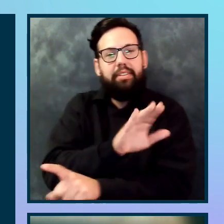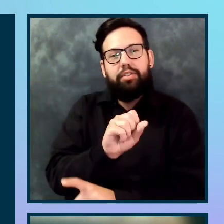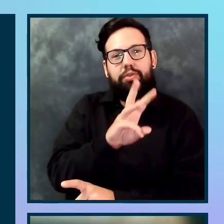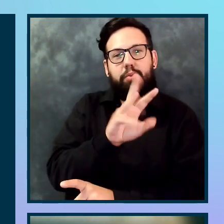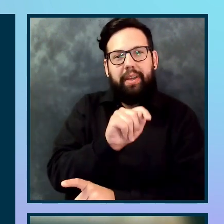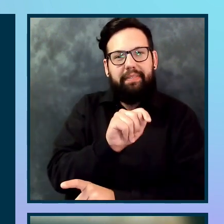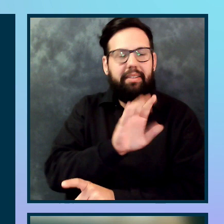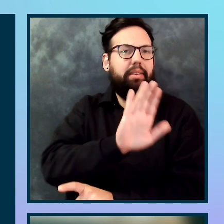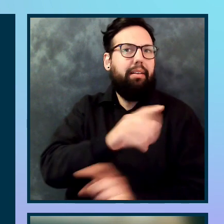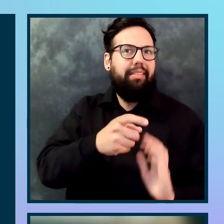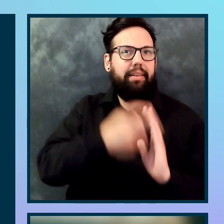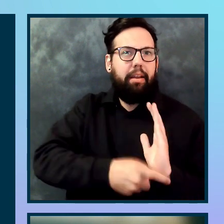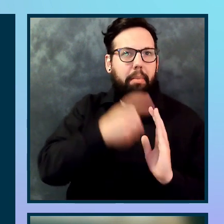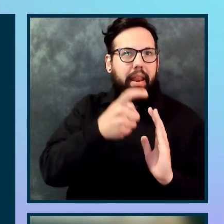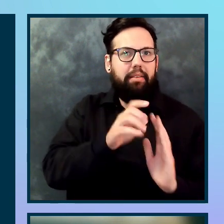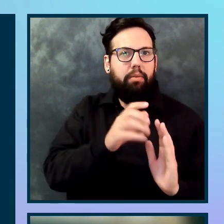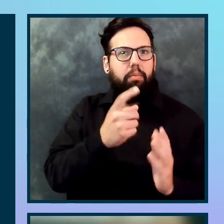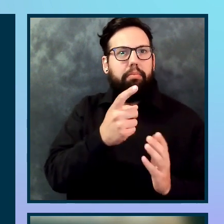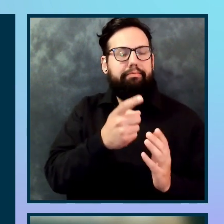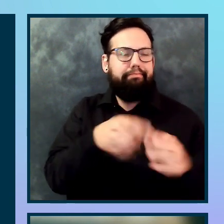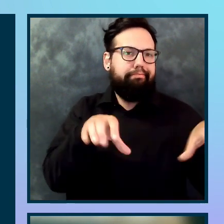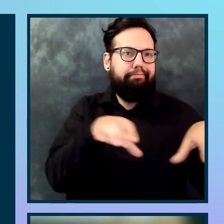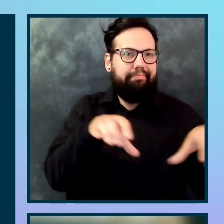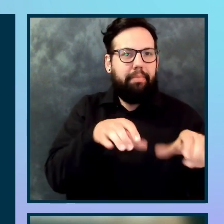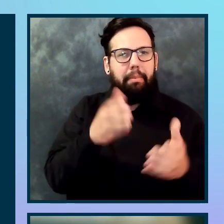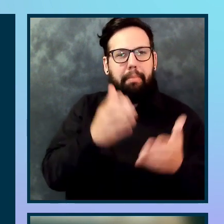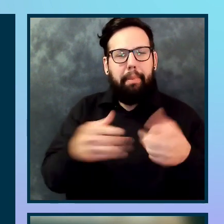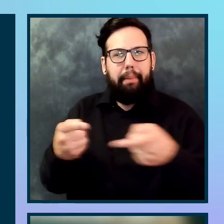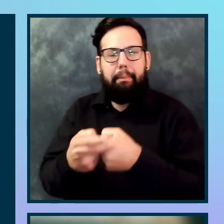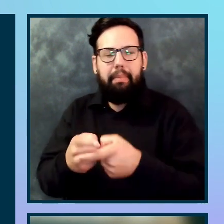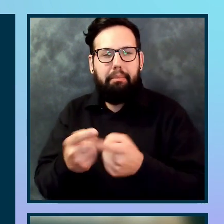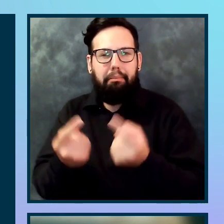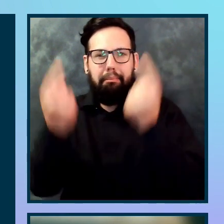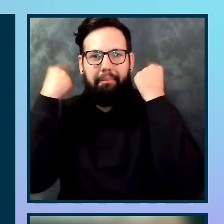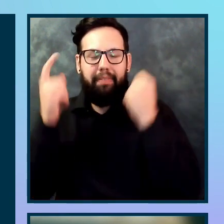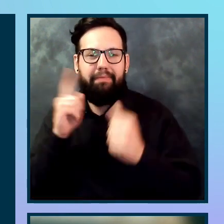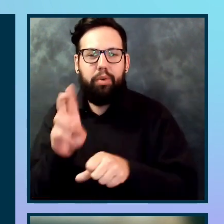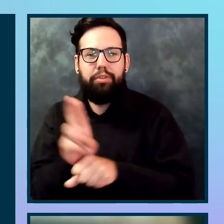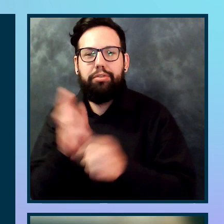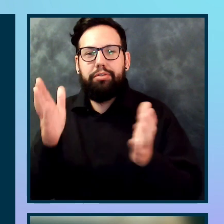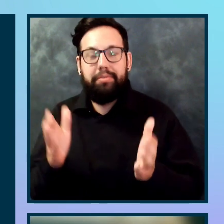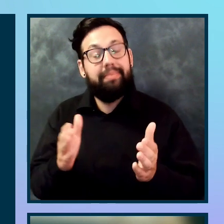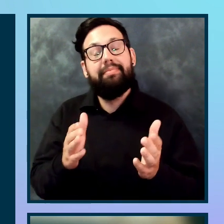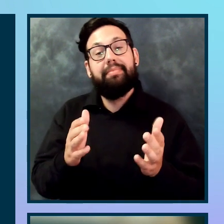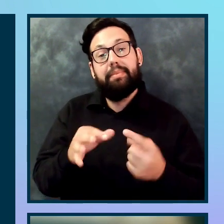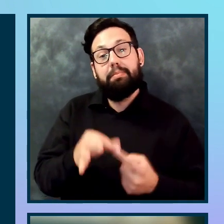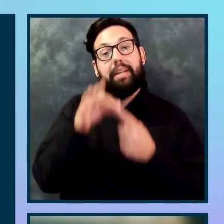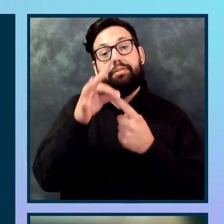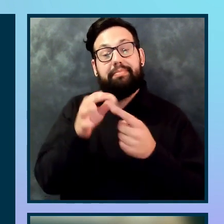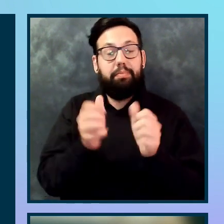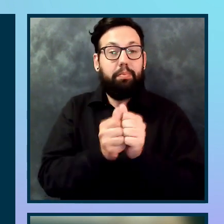of sense to a user. And this same thing goes for the order in which elements are focused with an